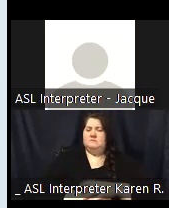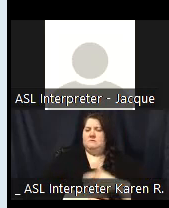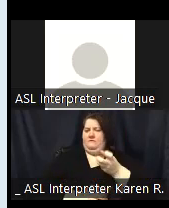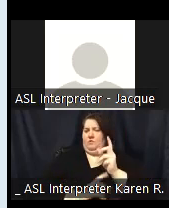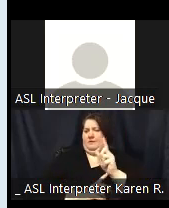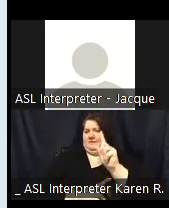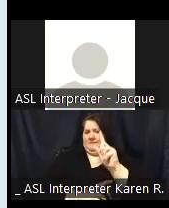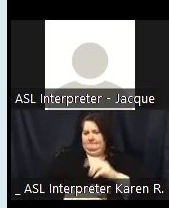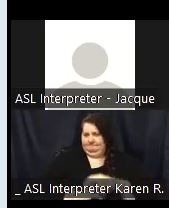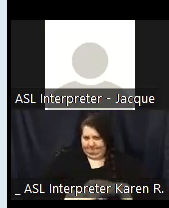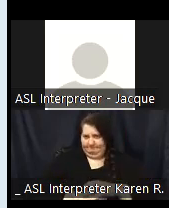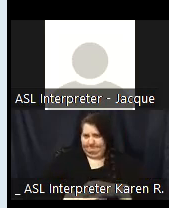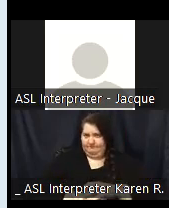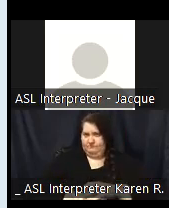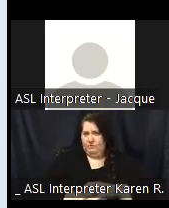minutes.